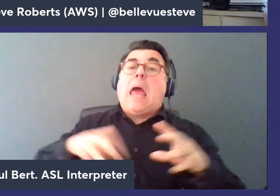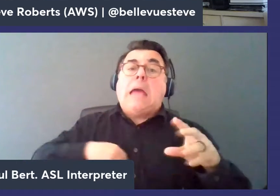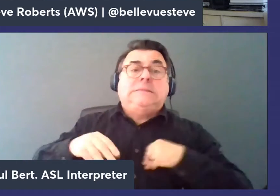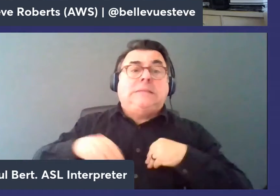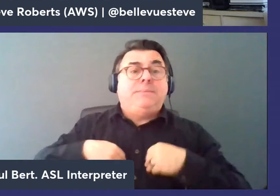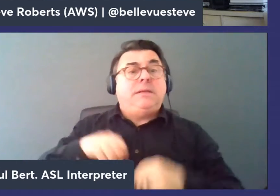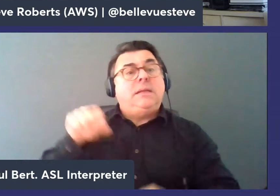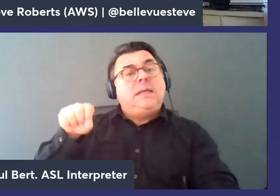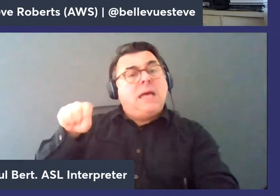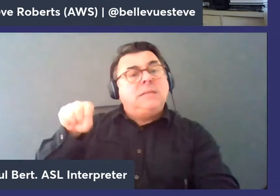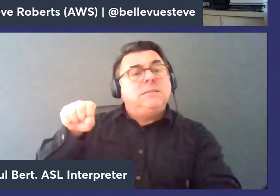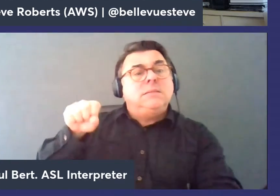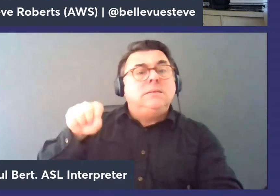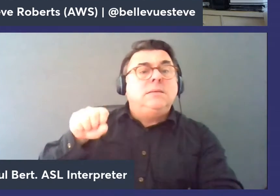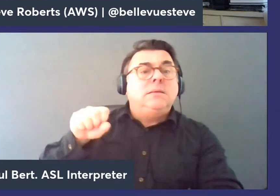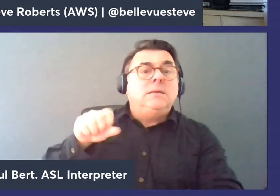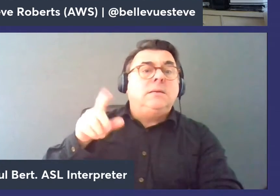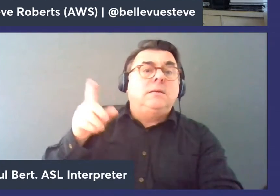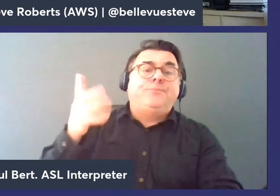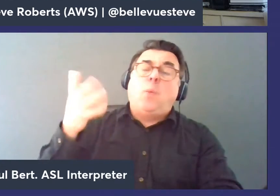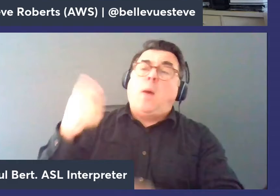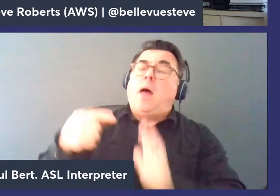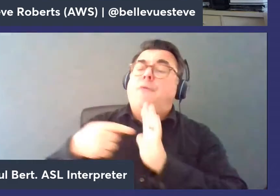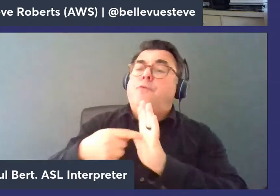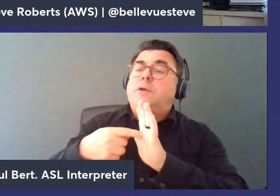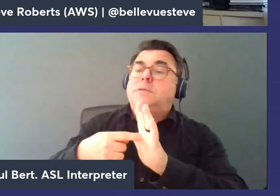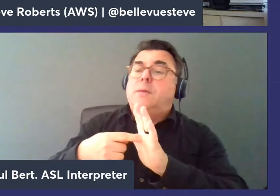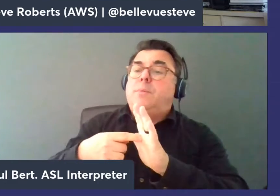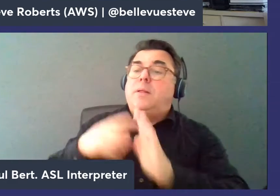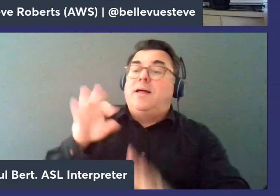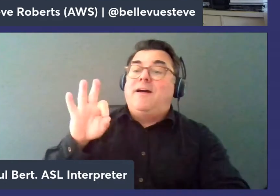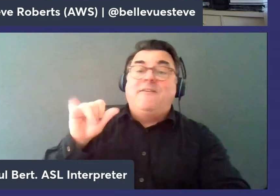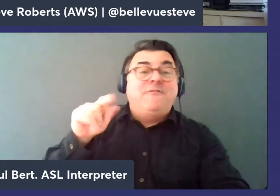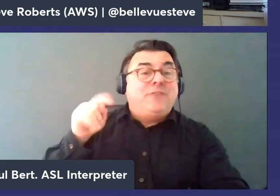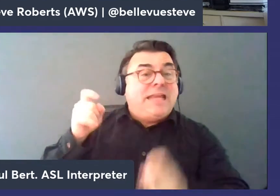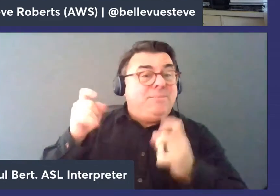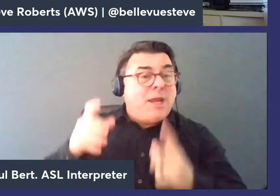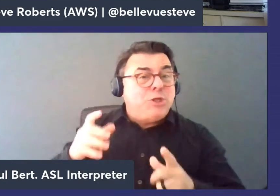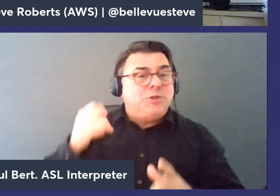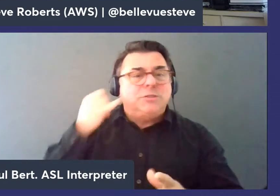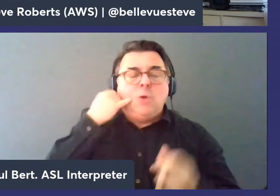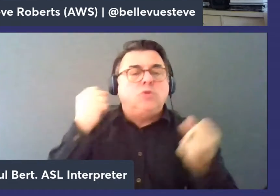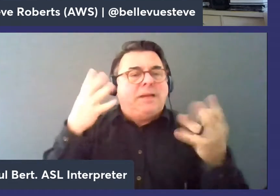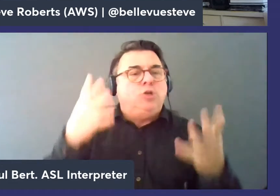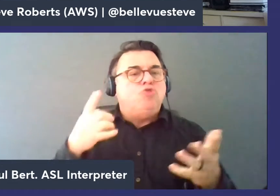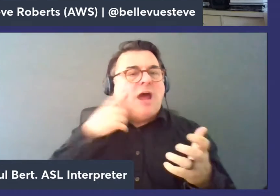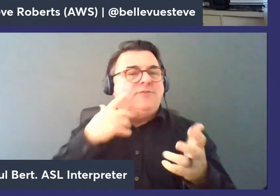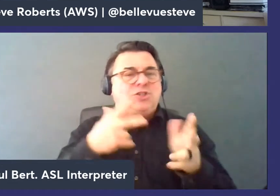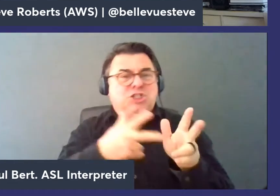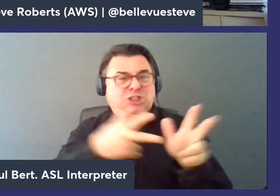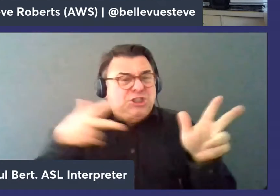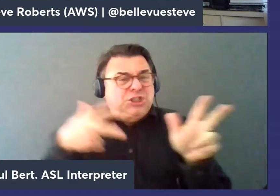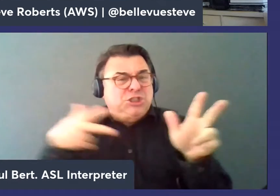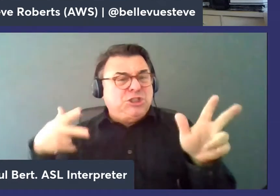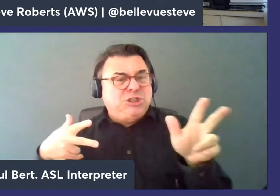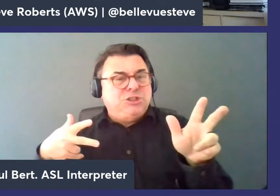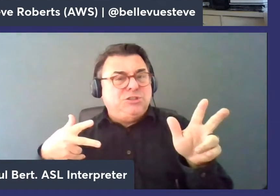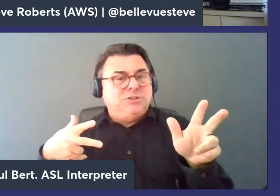Absolutely. Absolutely. verification. Even in like fleet management where we have a whole bunch of drivers, right? We have